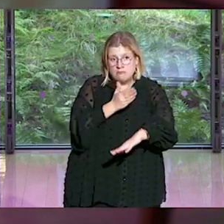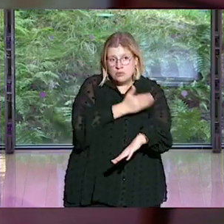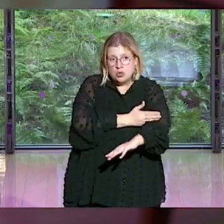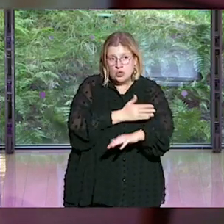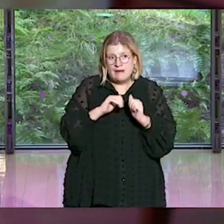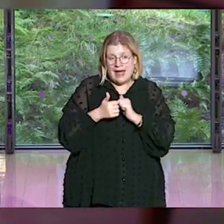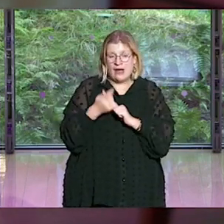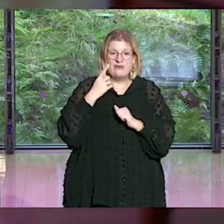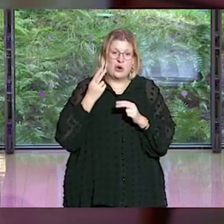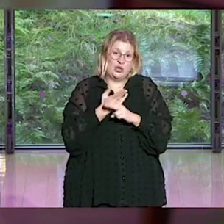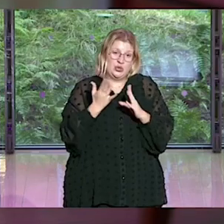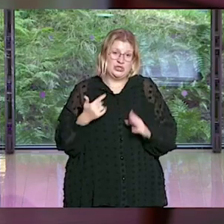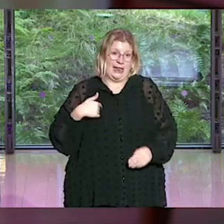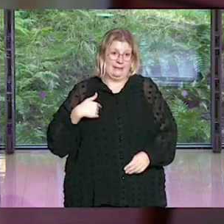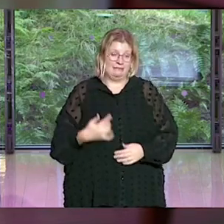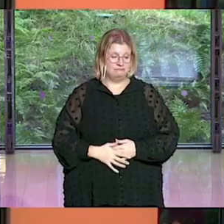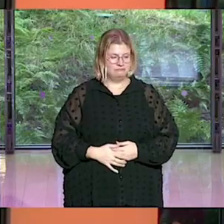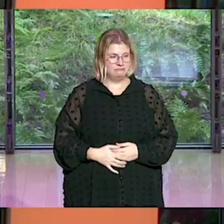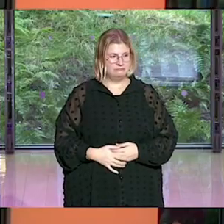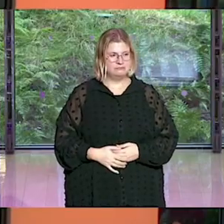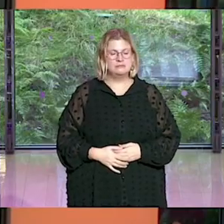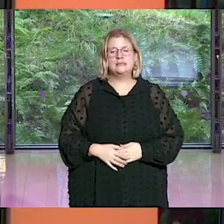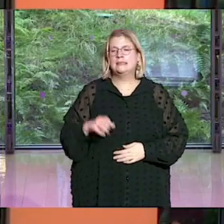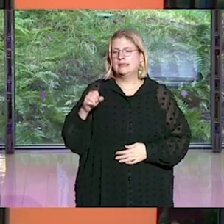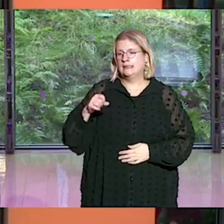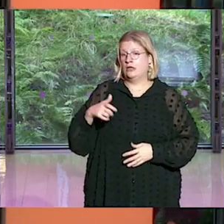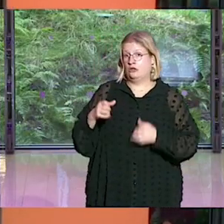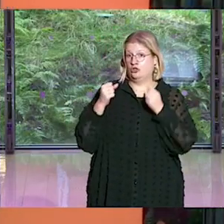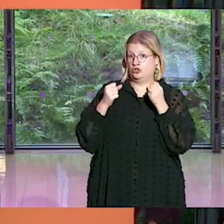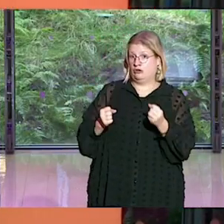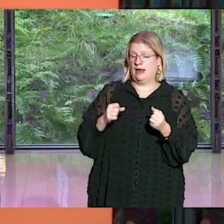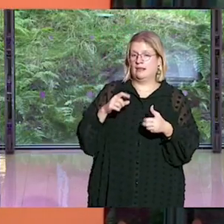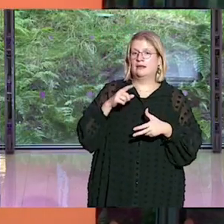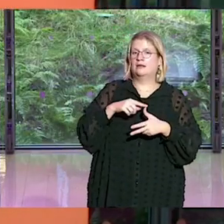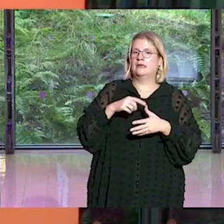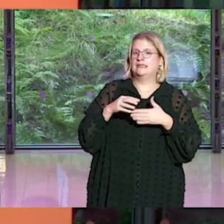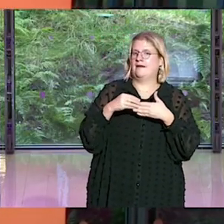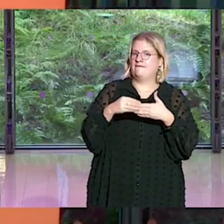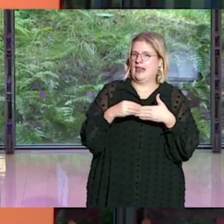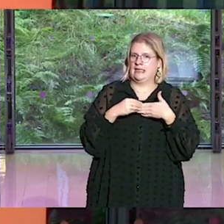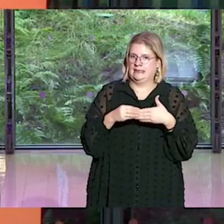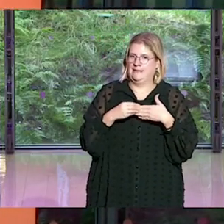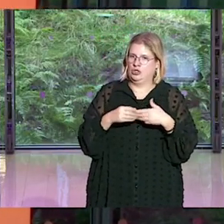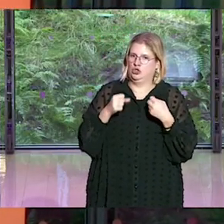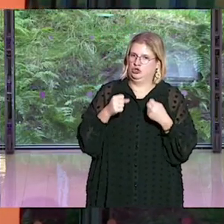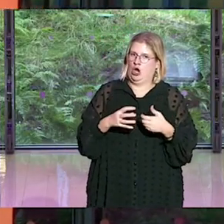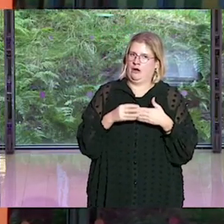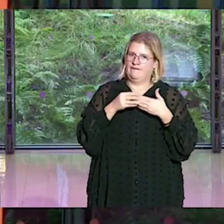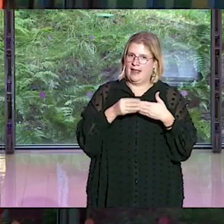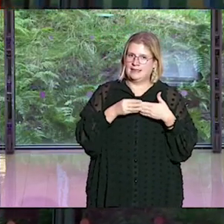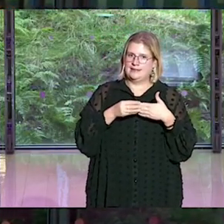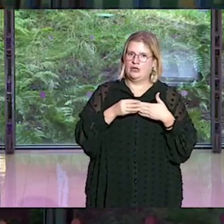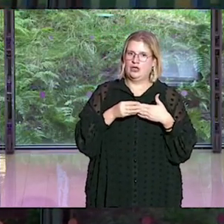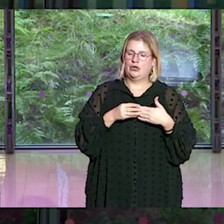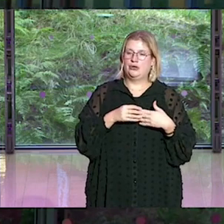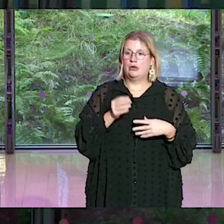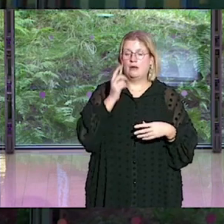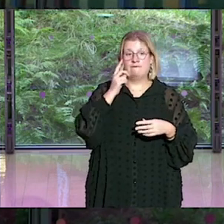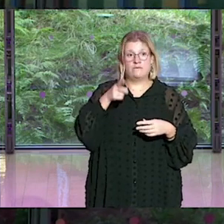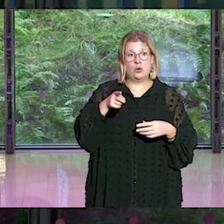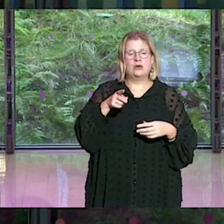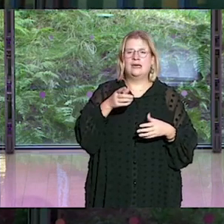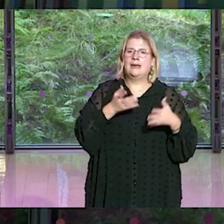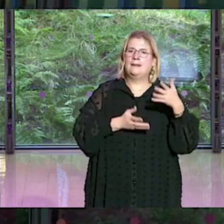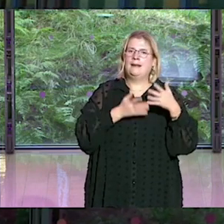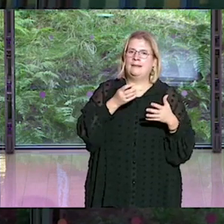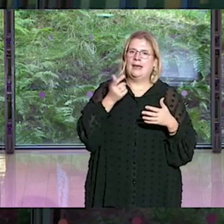for users like us. Yeah. I think the strength of GA4 is its flexibility. So for those, this might